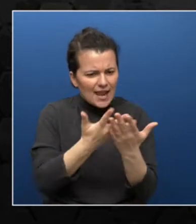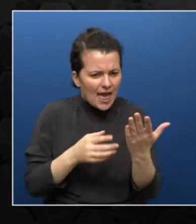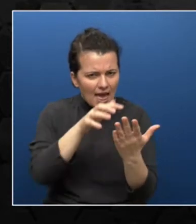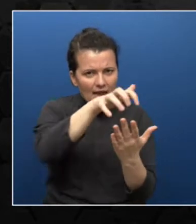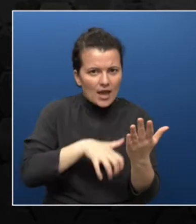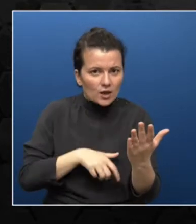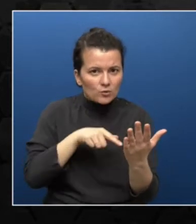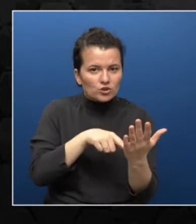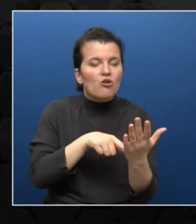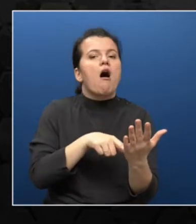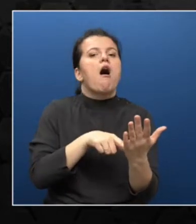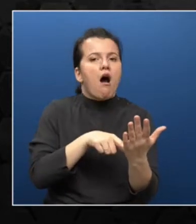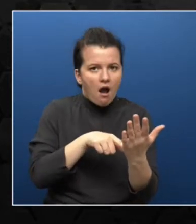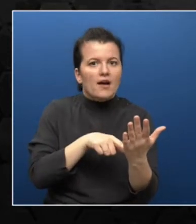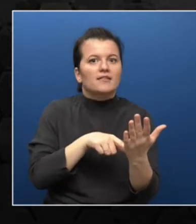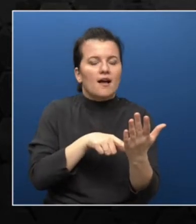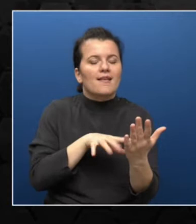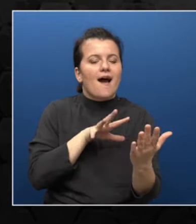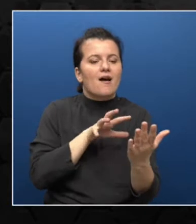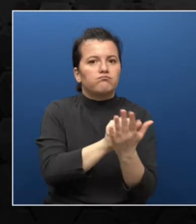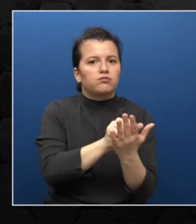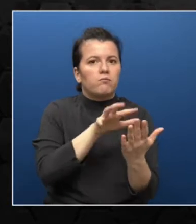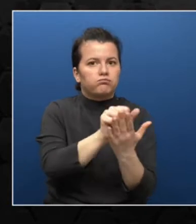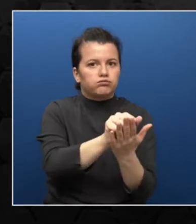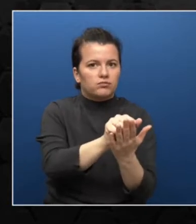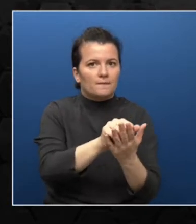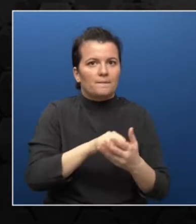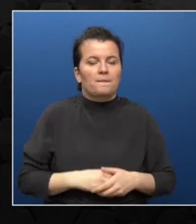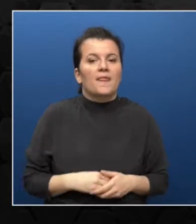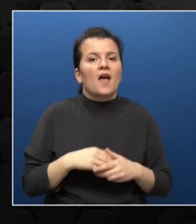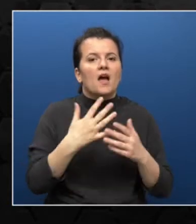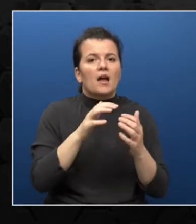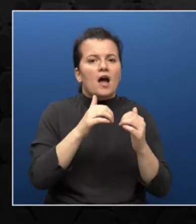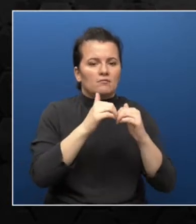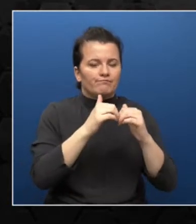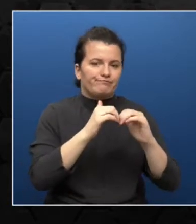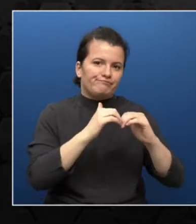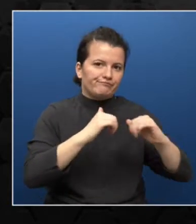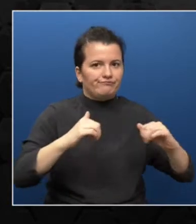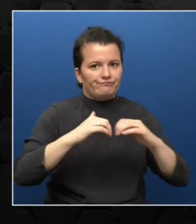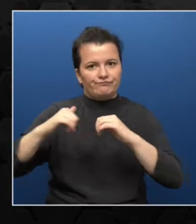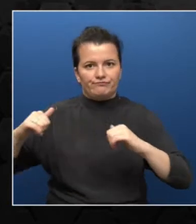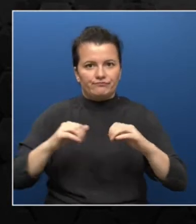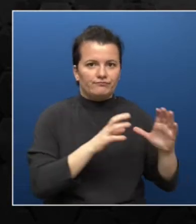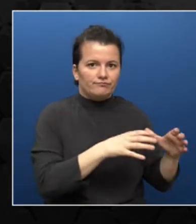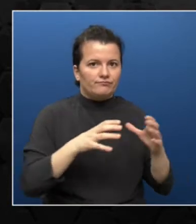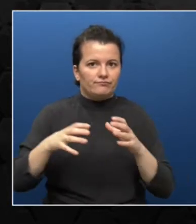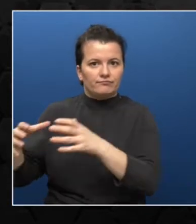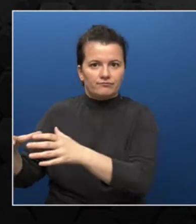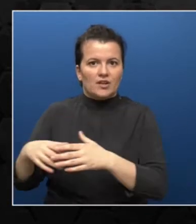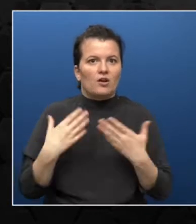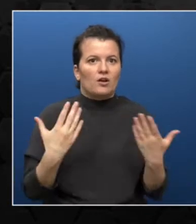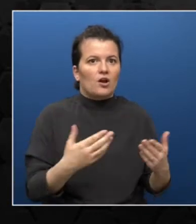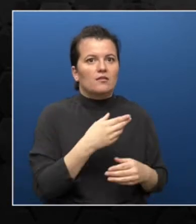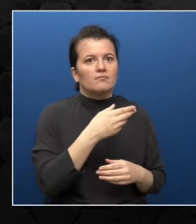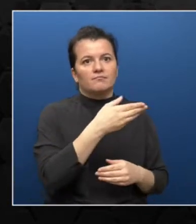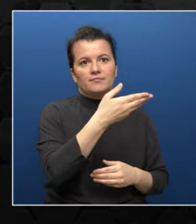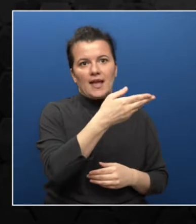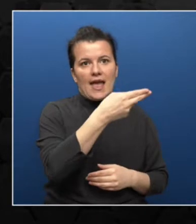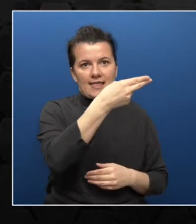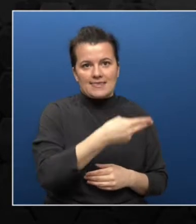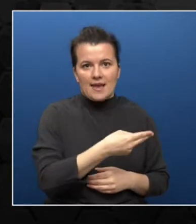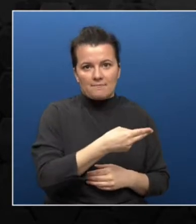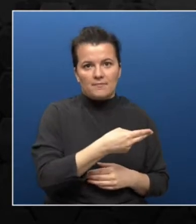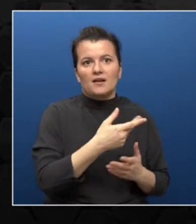which basically it's separated in three. Like you have like the option to use a name entity recognition to recognize like